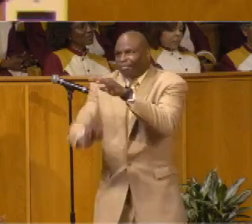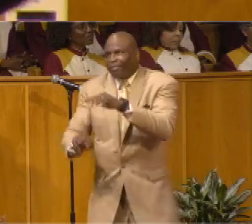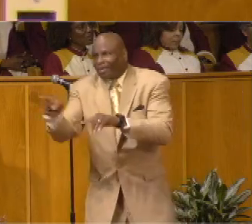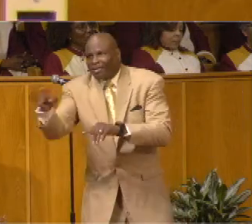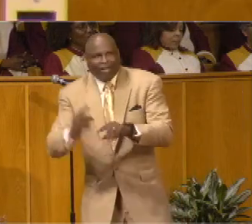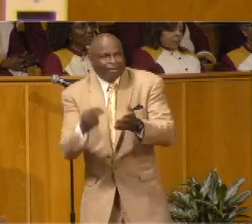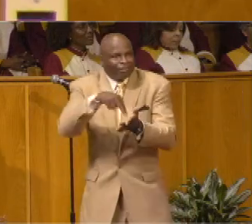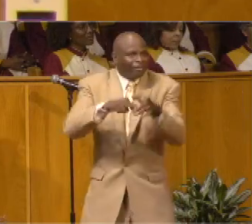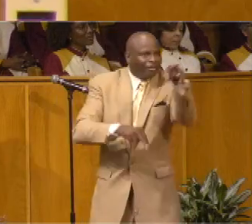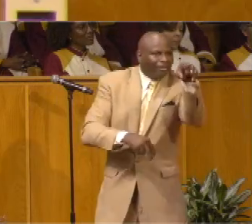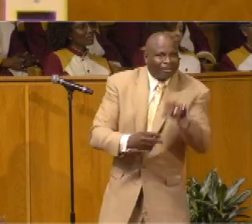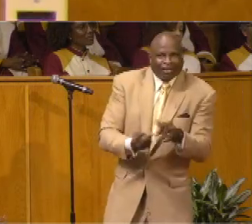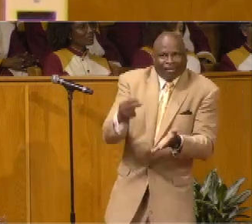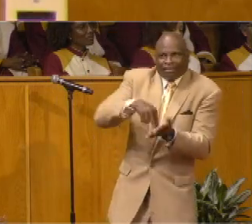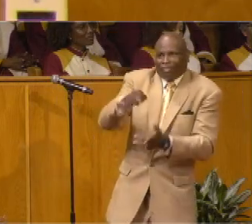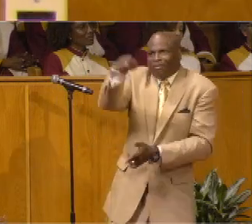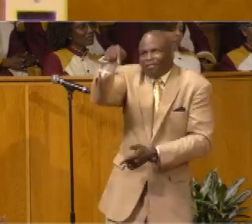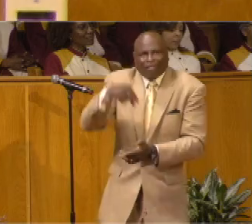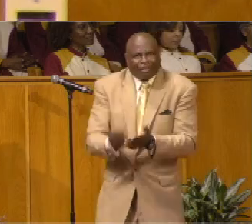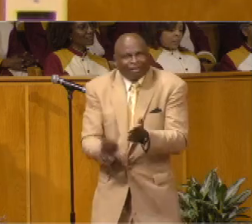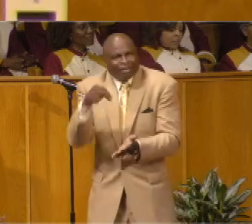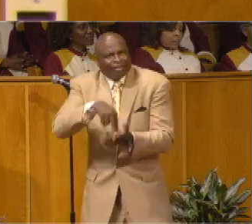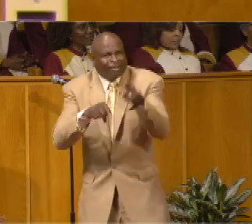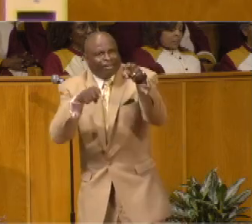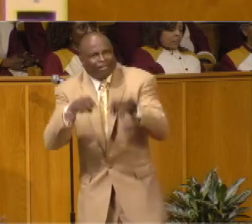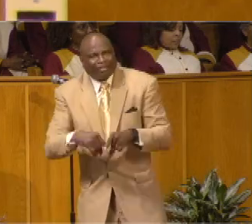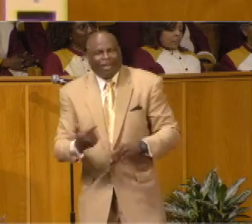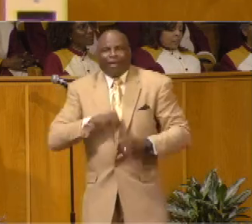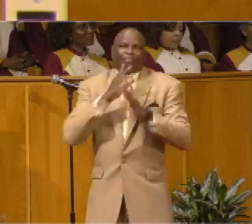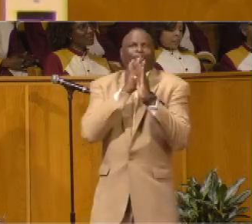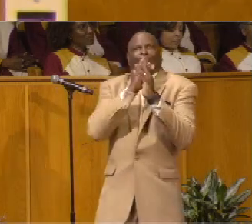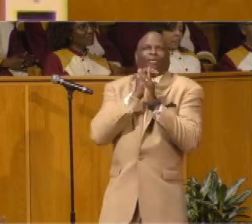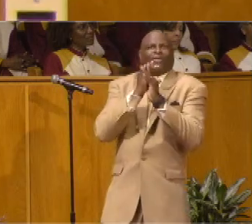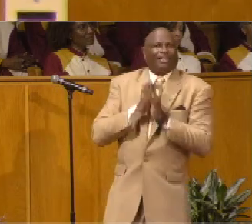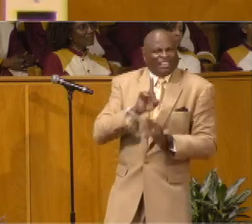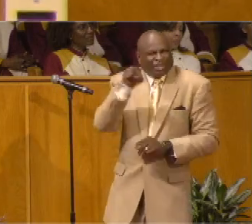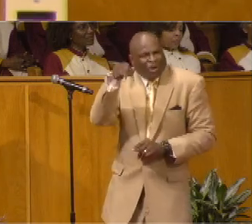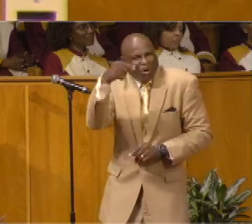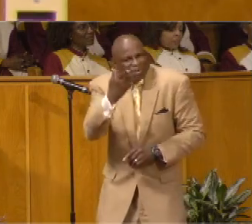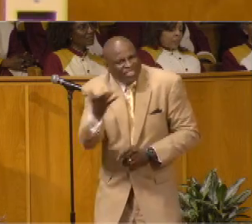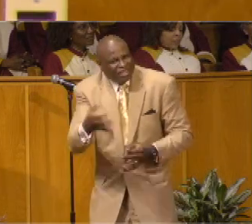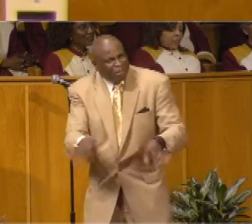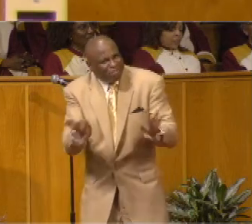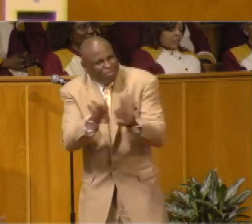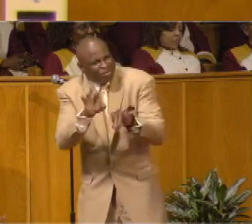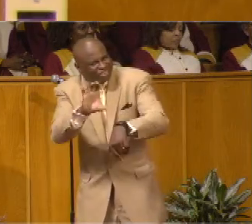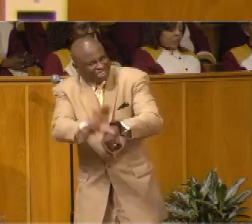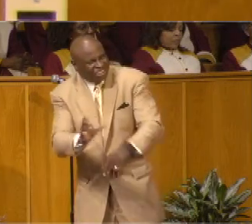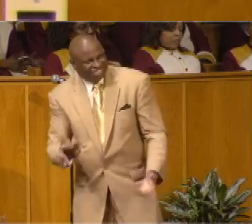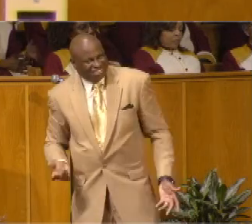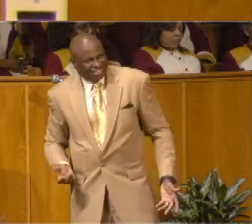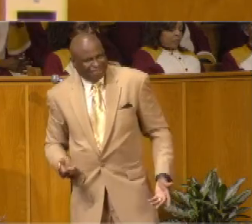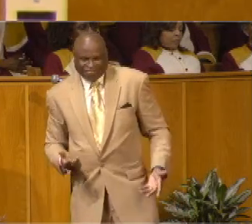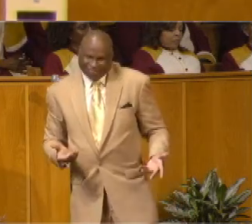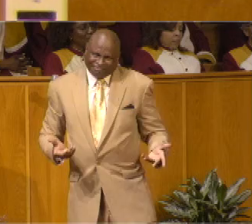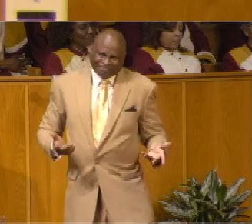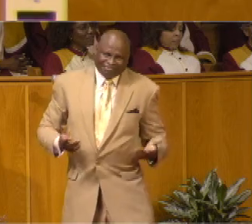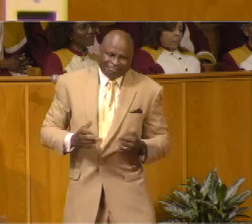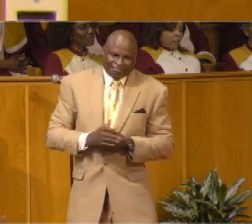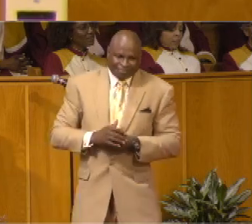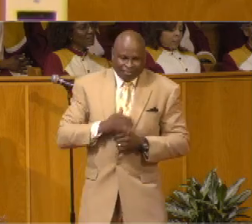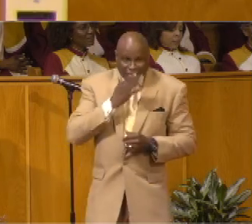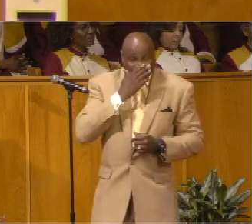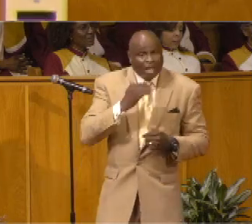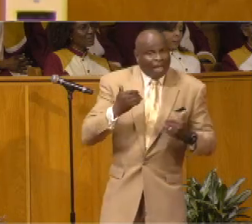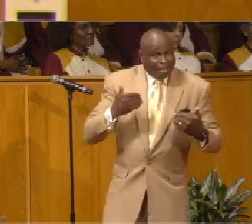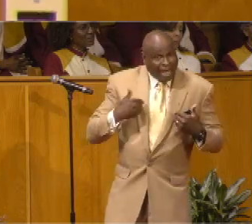because everybody's jumping up, acting like glossolalia is the only thing church ought to be about.